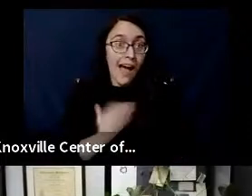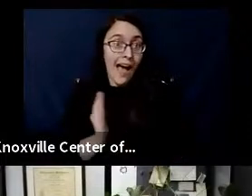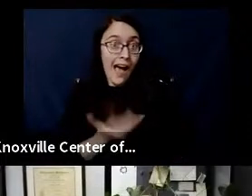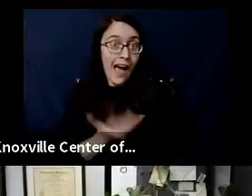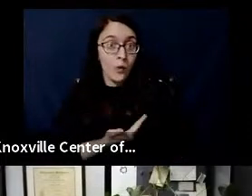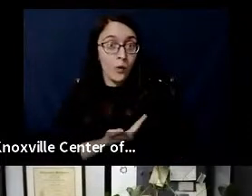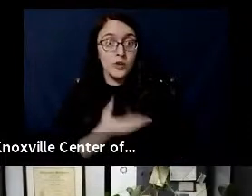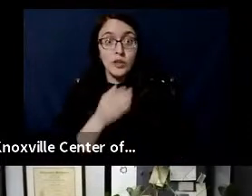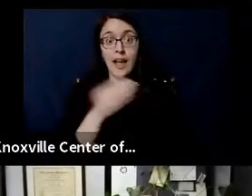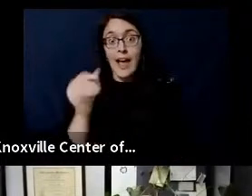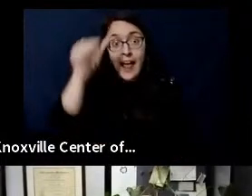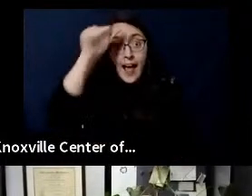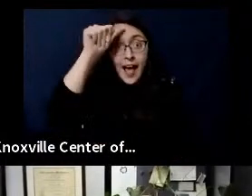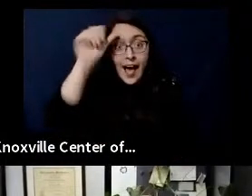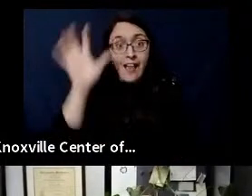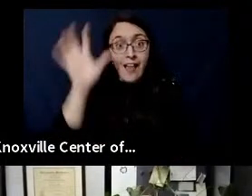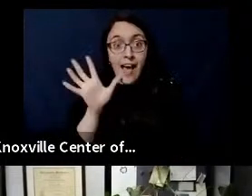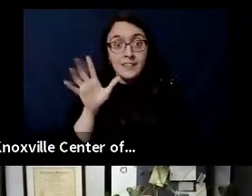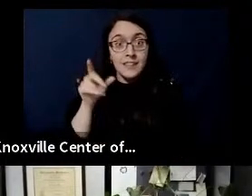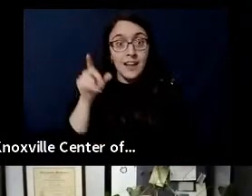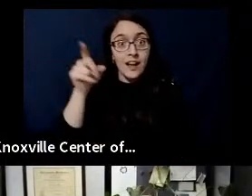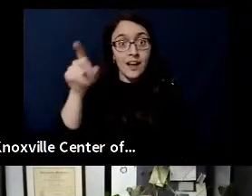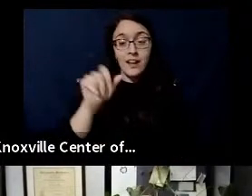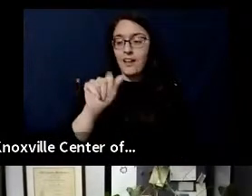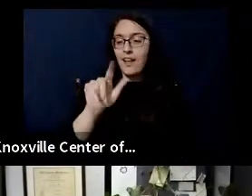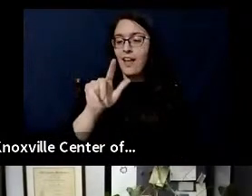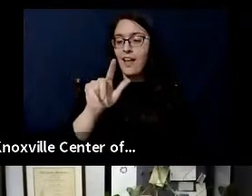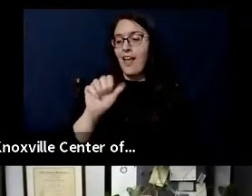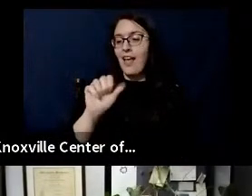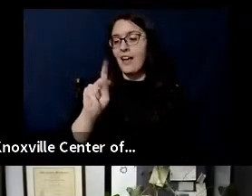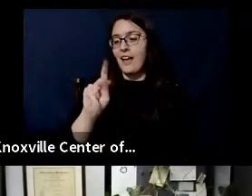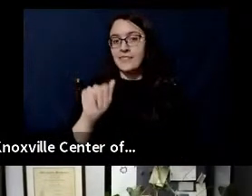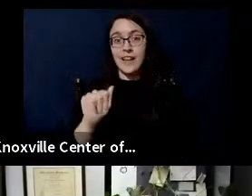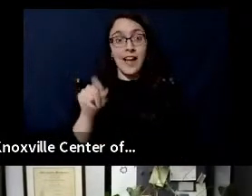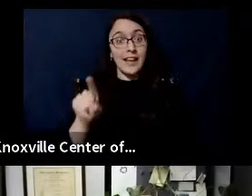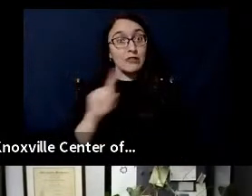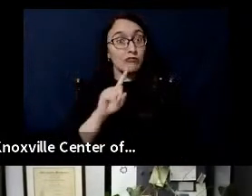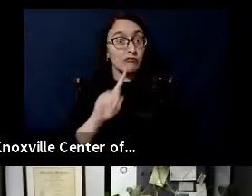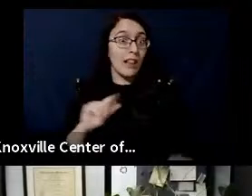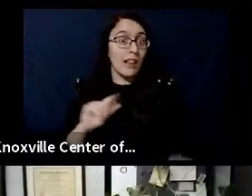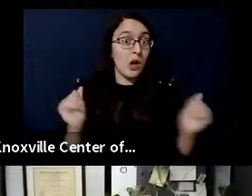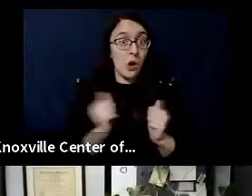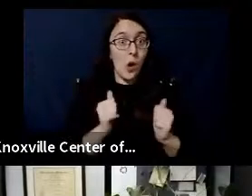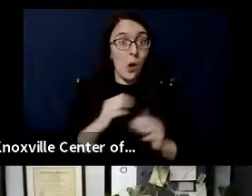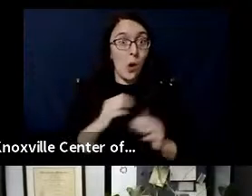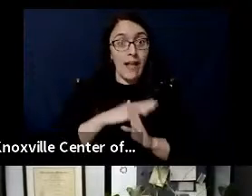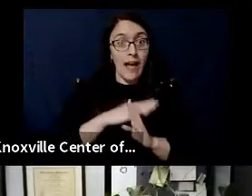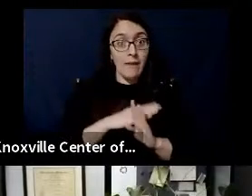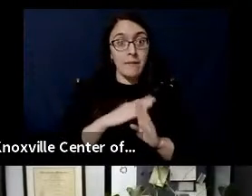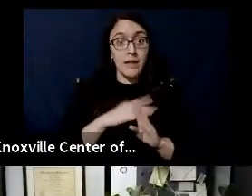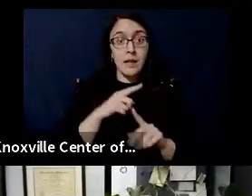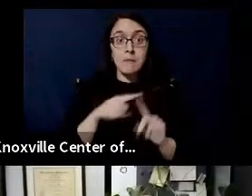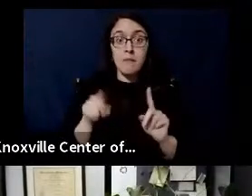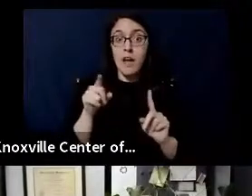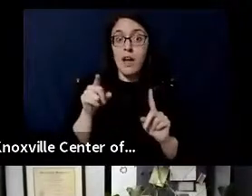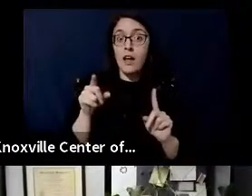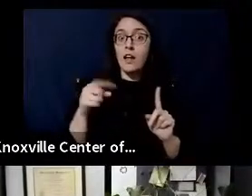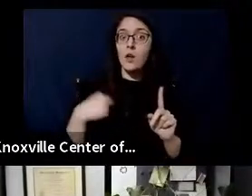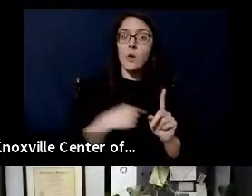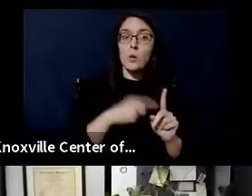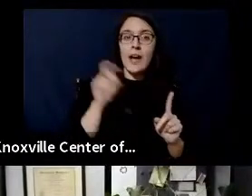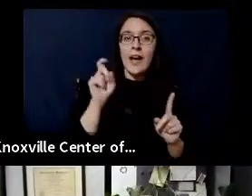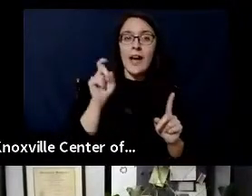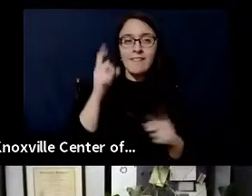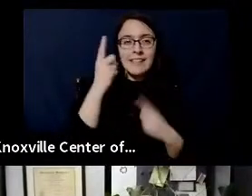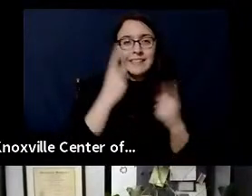virus in Alaska, which is I used to live in Alaska. It's a much colder climate than ours. But we do have to consider